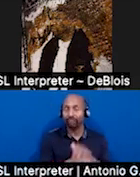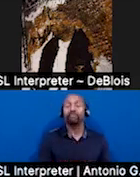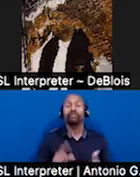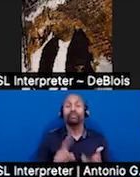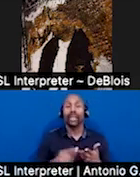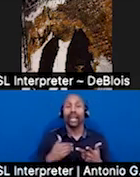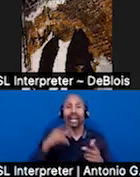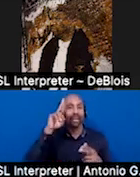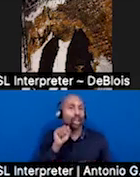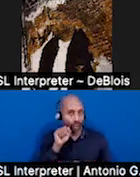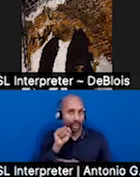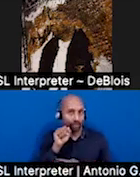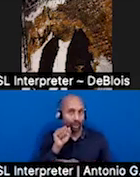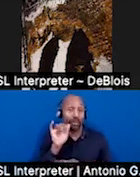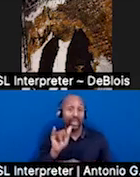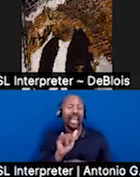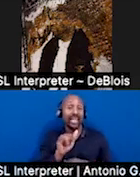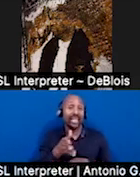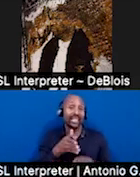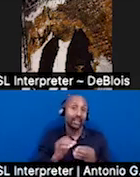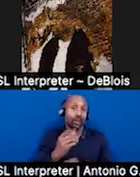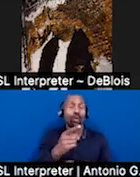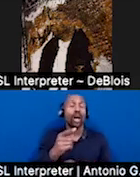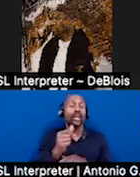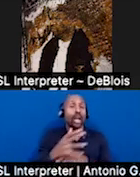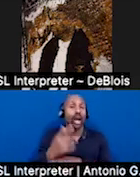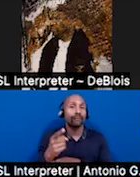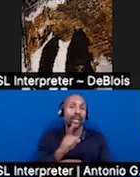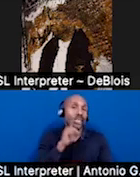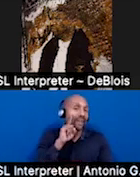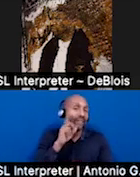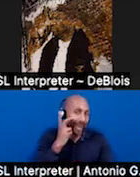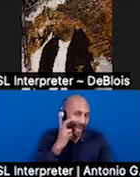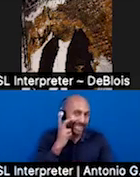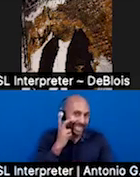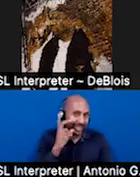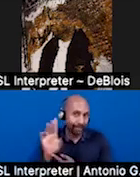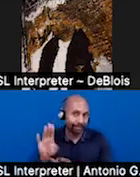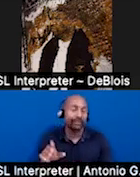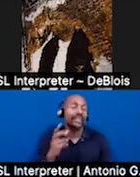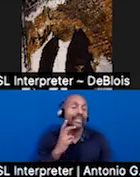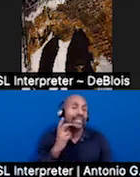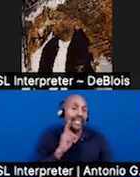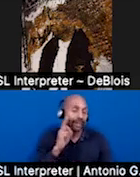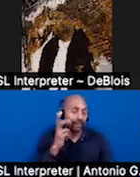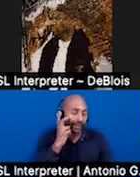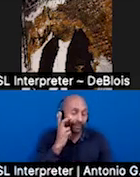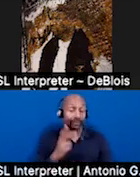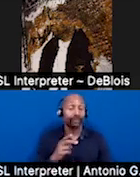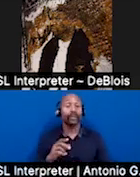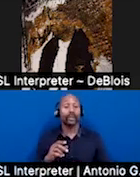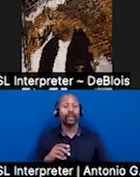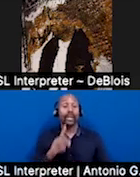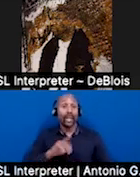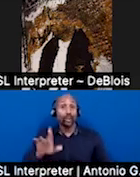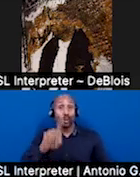cause of deafblindness. So in regards to this question, for my school district, we are